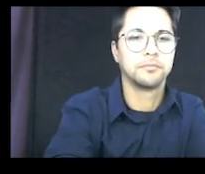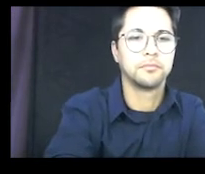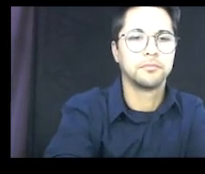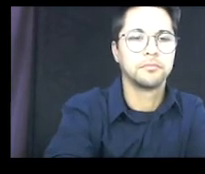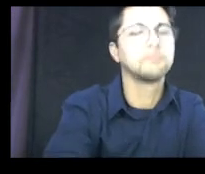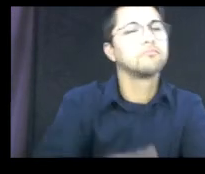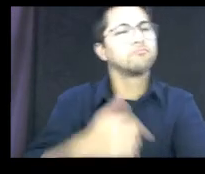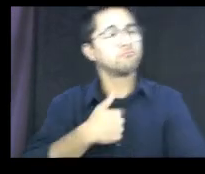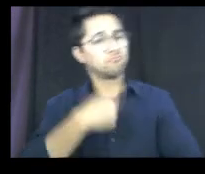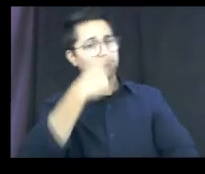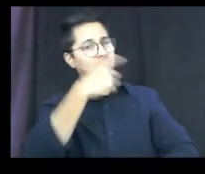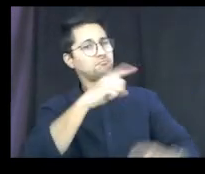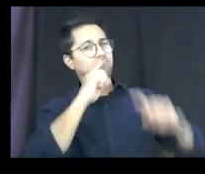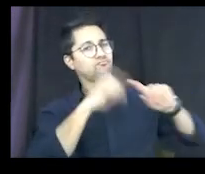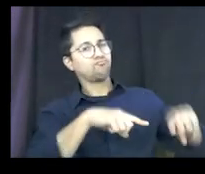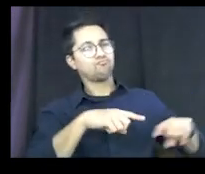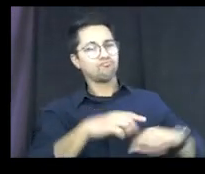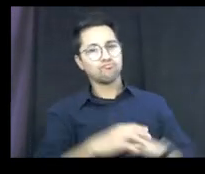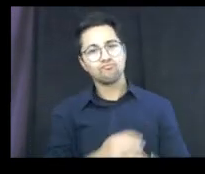I'll take that one.